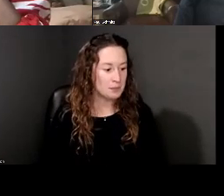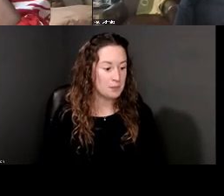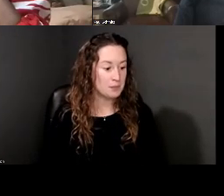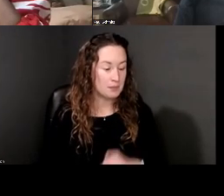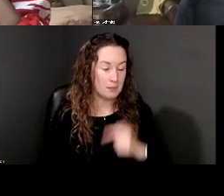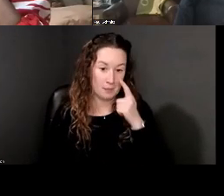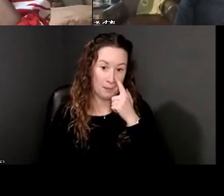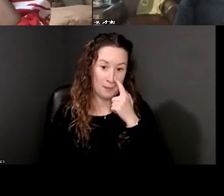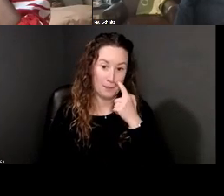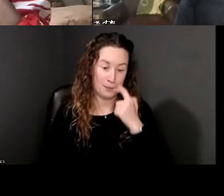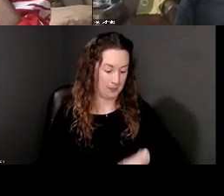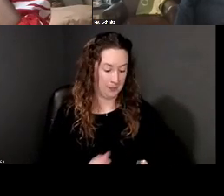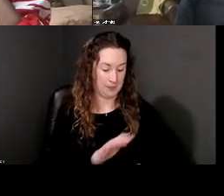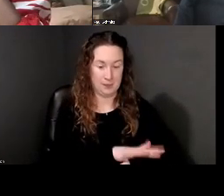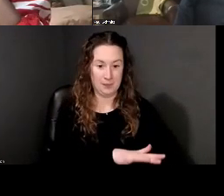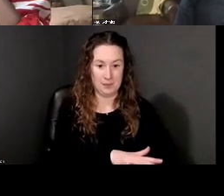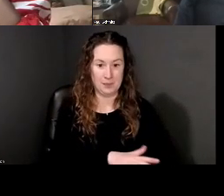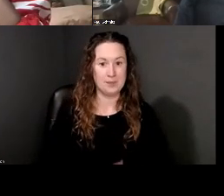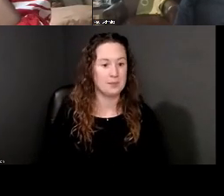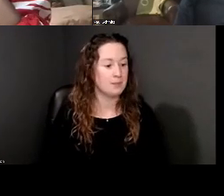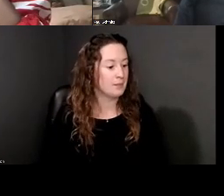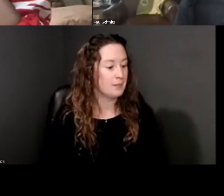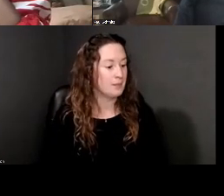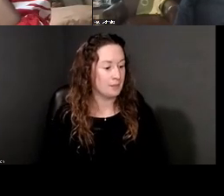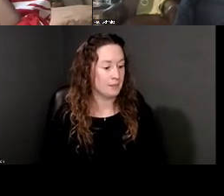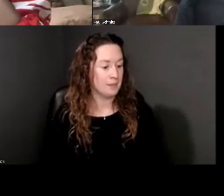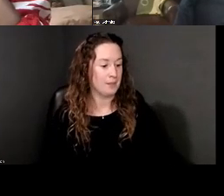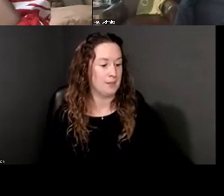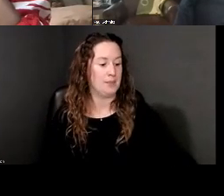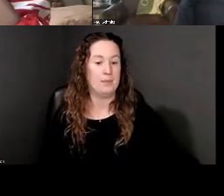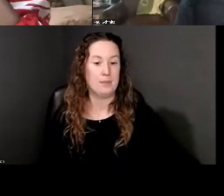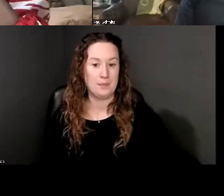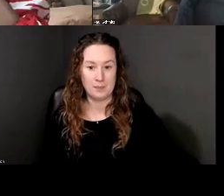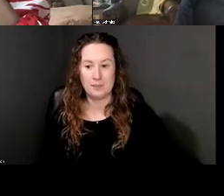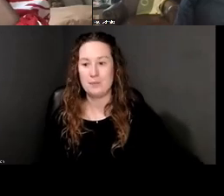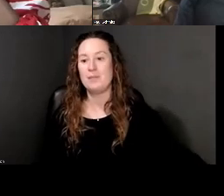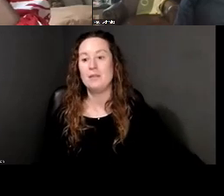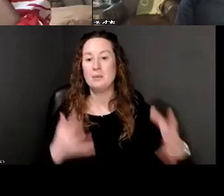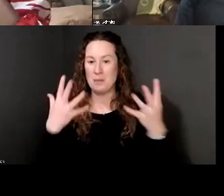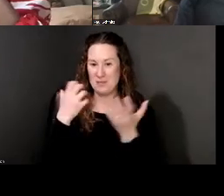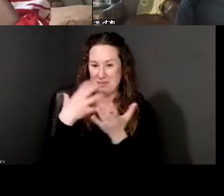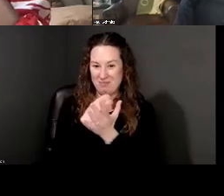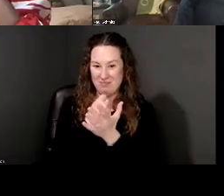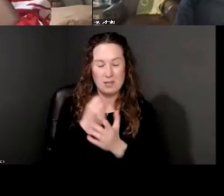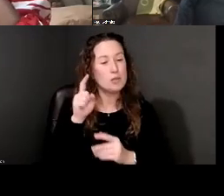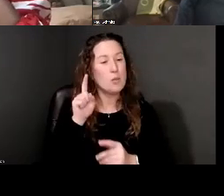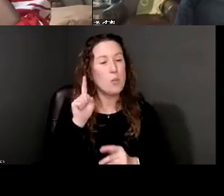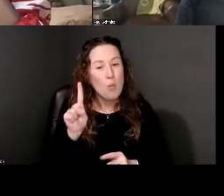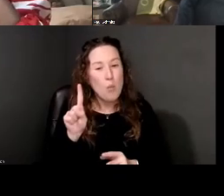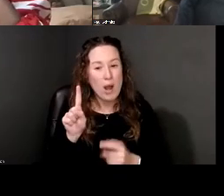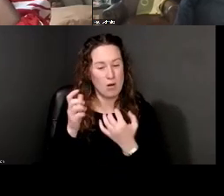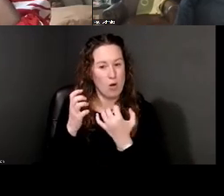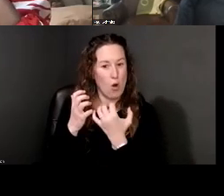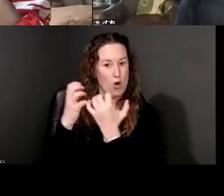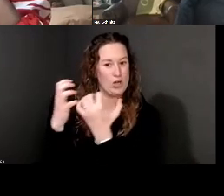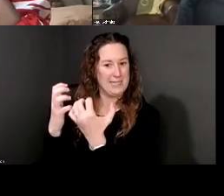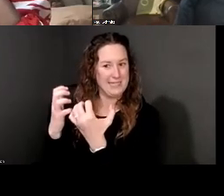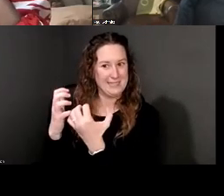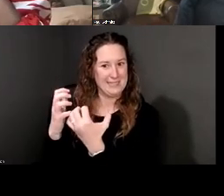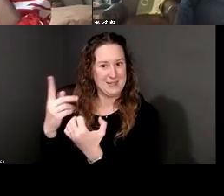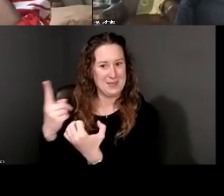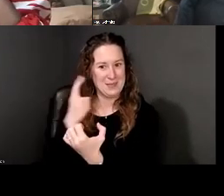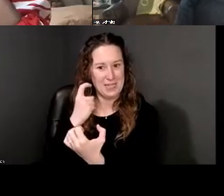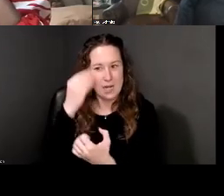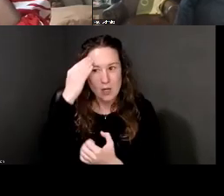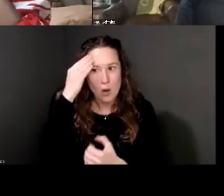All right. So I want to be sure we get to at least one audience question. And I know that we promised only